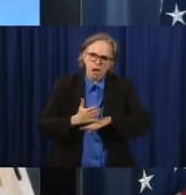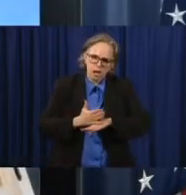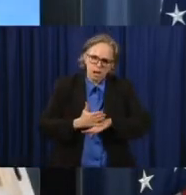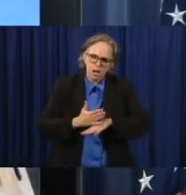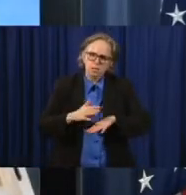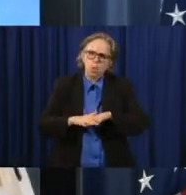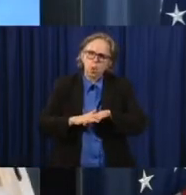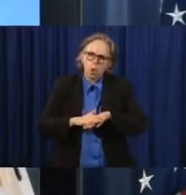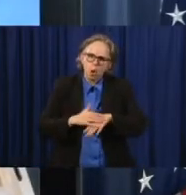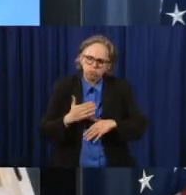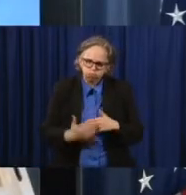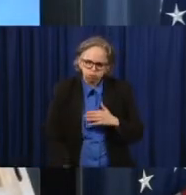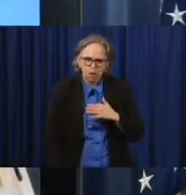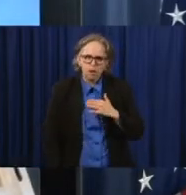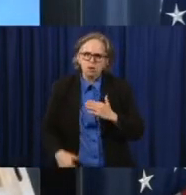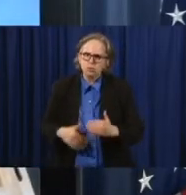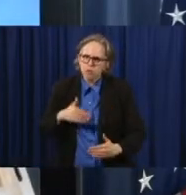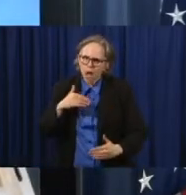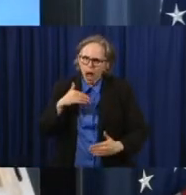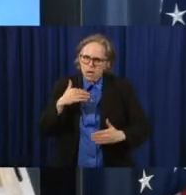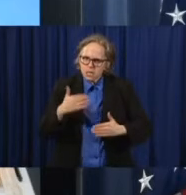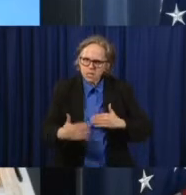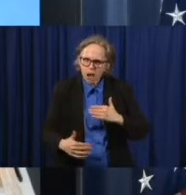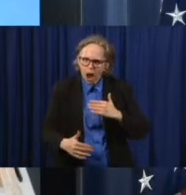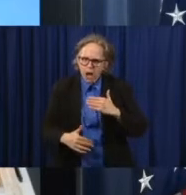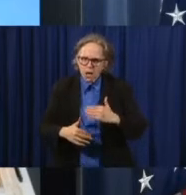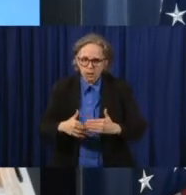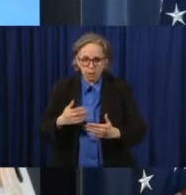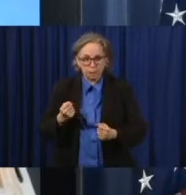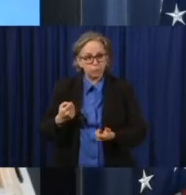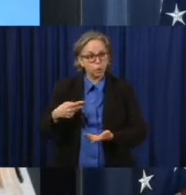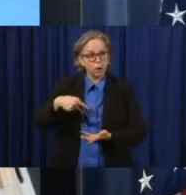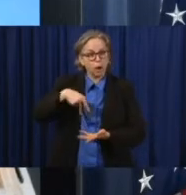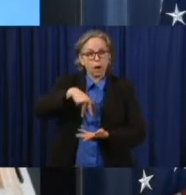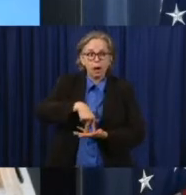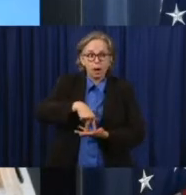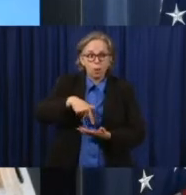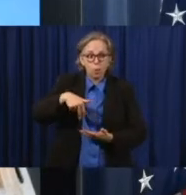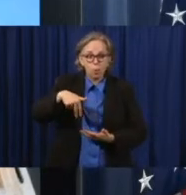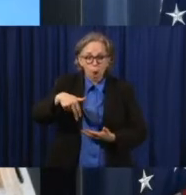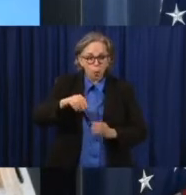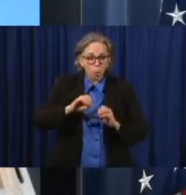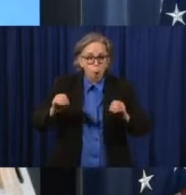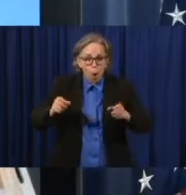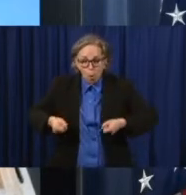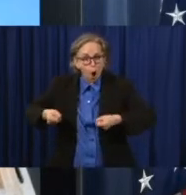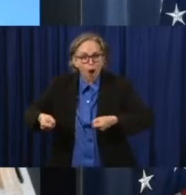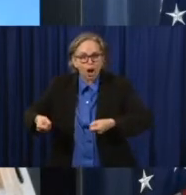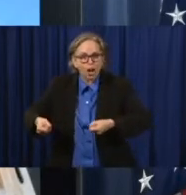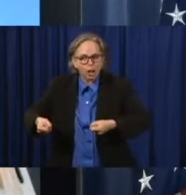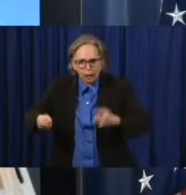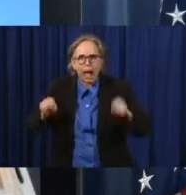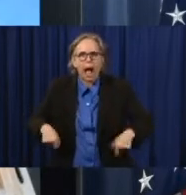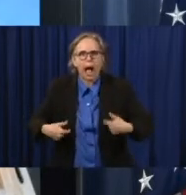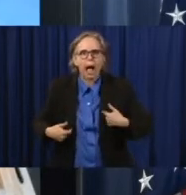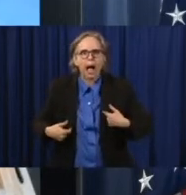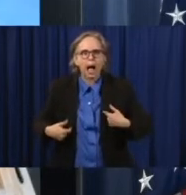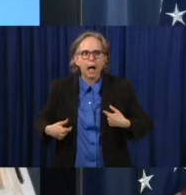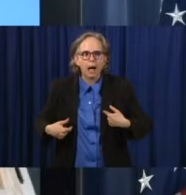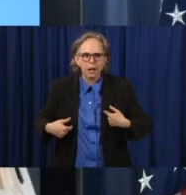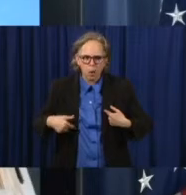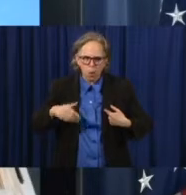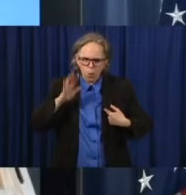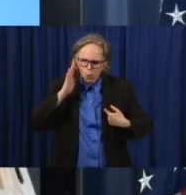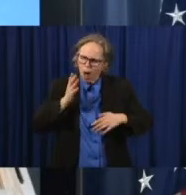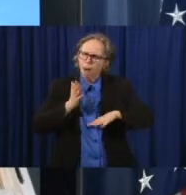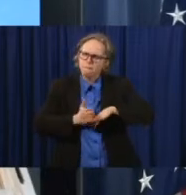and I'm walking a little bit in the house without a walker, and I am going to get better, and I know that I